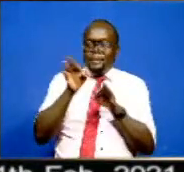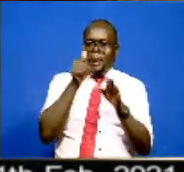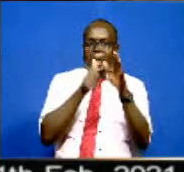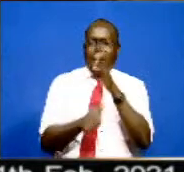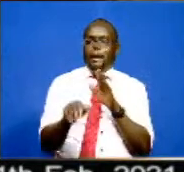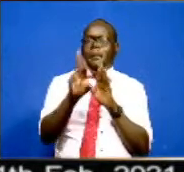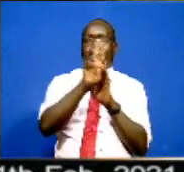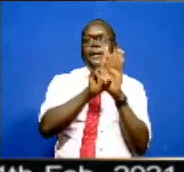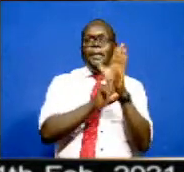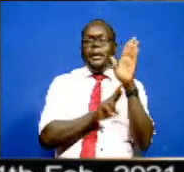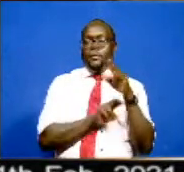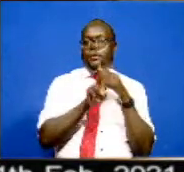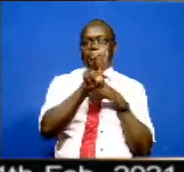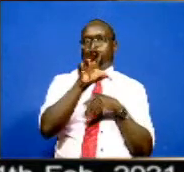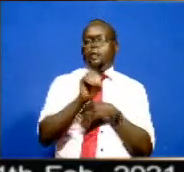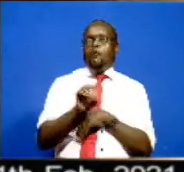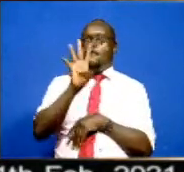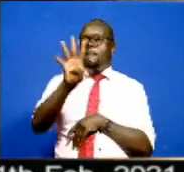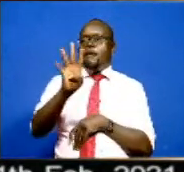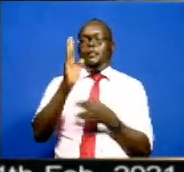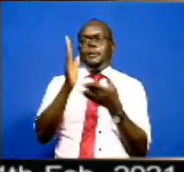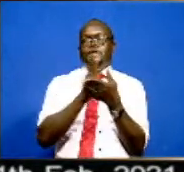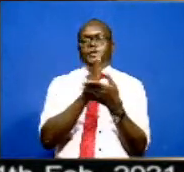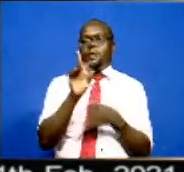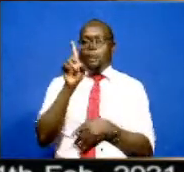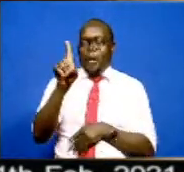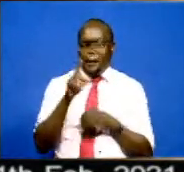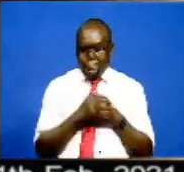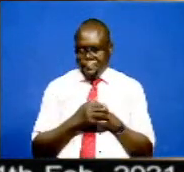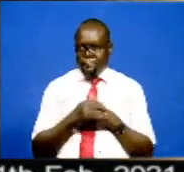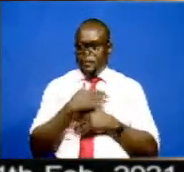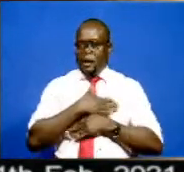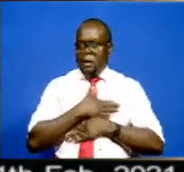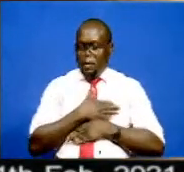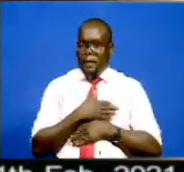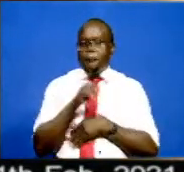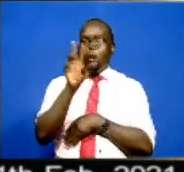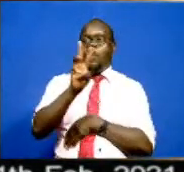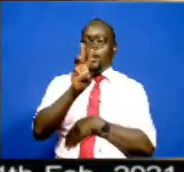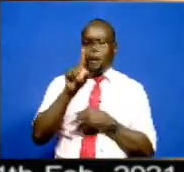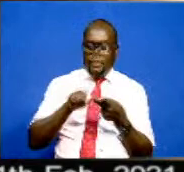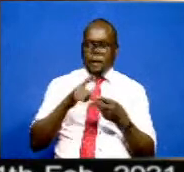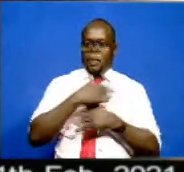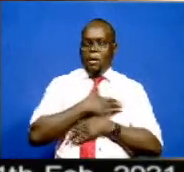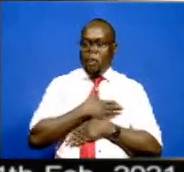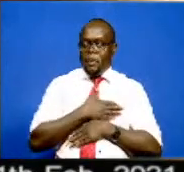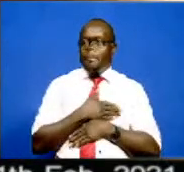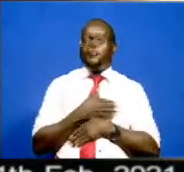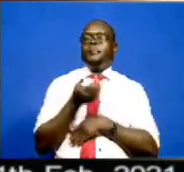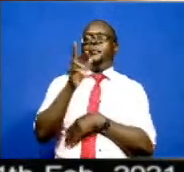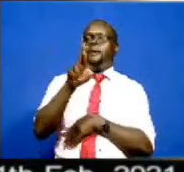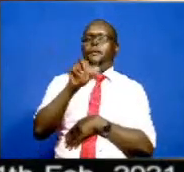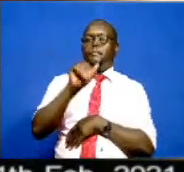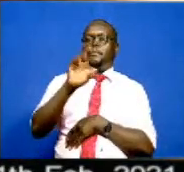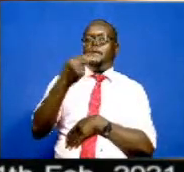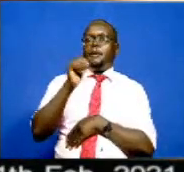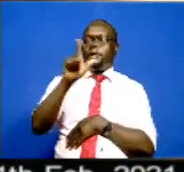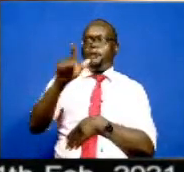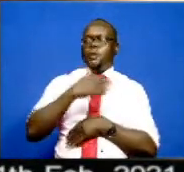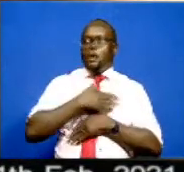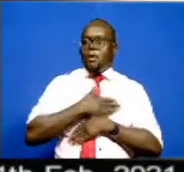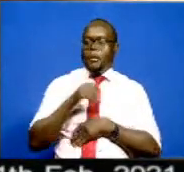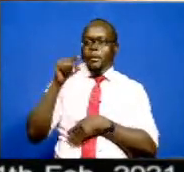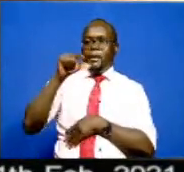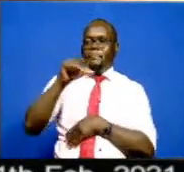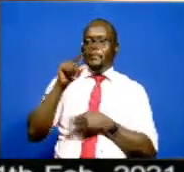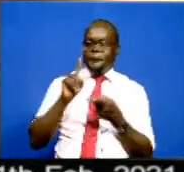under 204, subsection 1. The Honorable Emmanuel Wangwe, MP. The Honorable Dr. Rachel Kaki Nyamai, MP. The Honorable David Ikari,